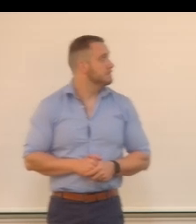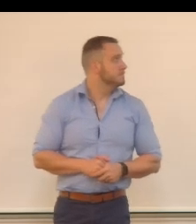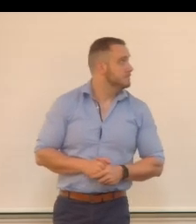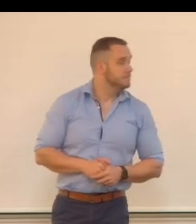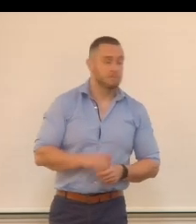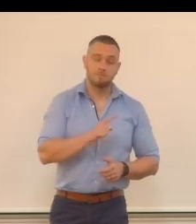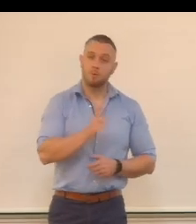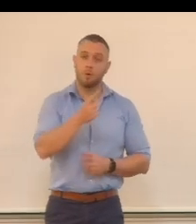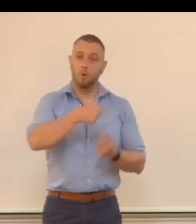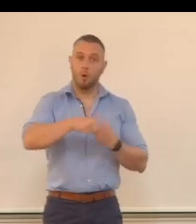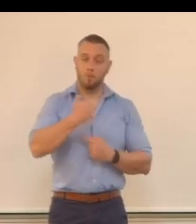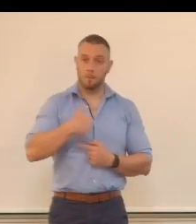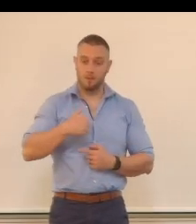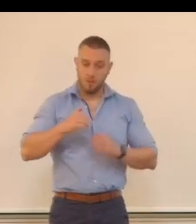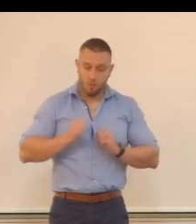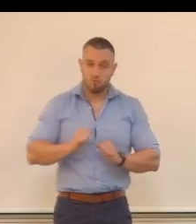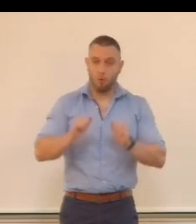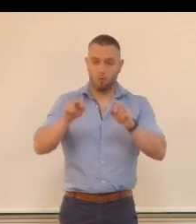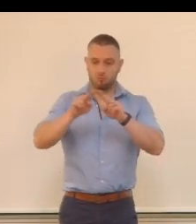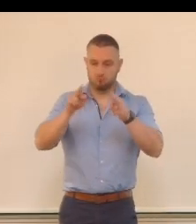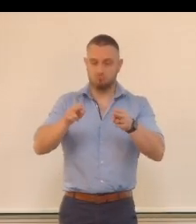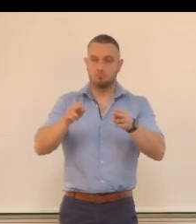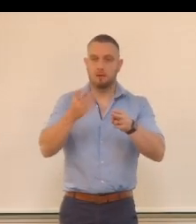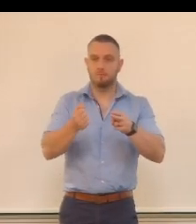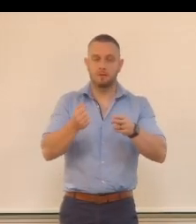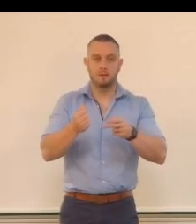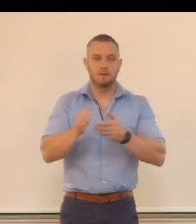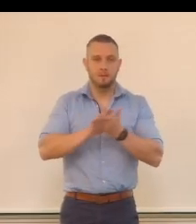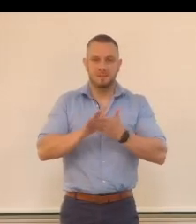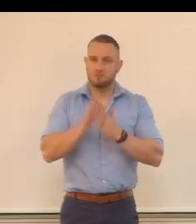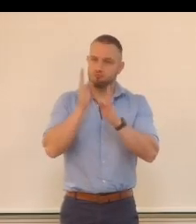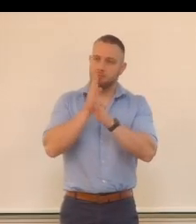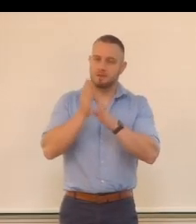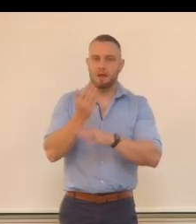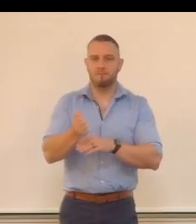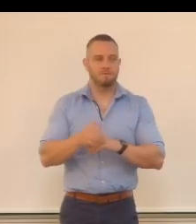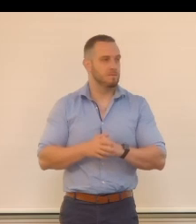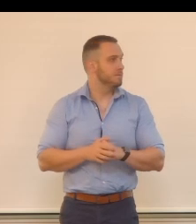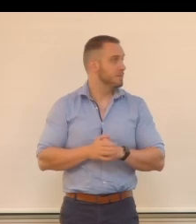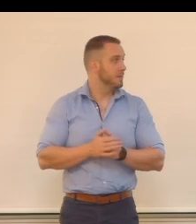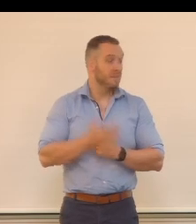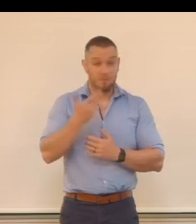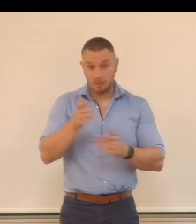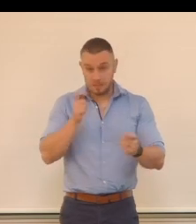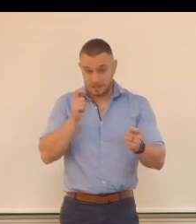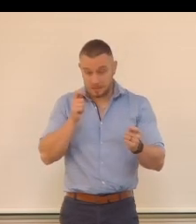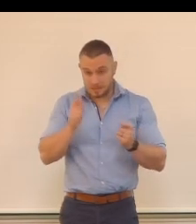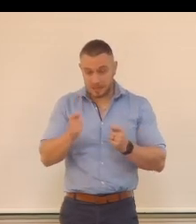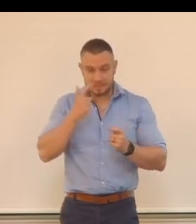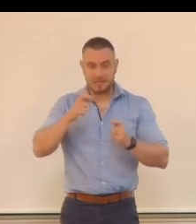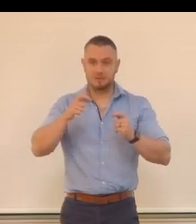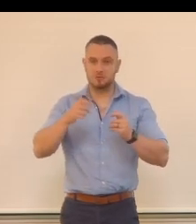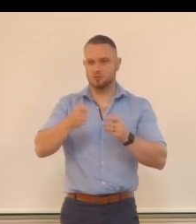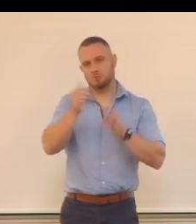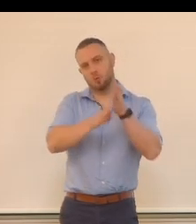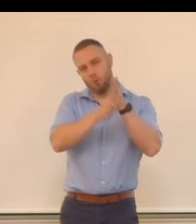But each person does get their own crew quarters, so you have privacy. Like they have changed that up some. They can take down some